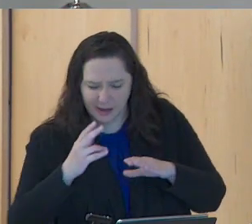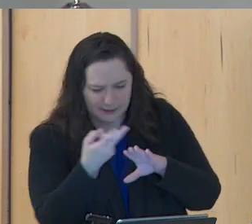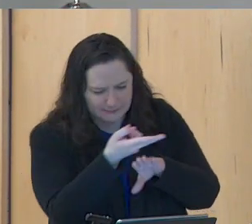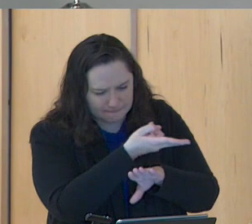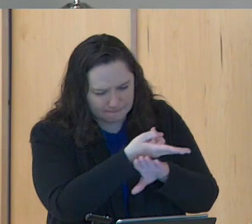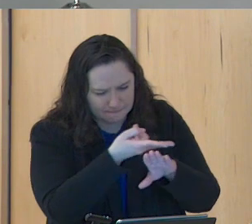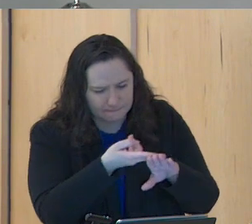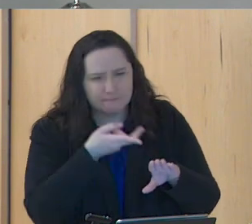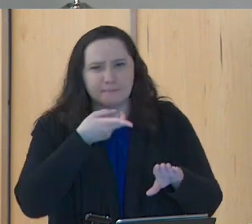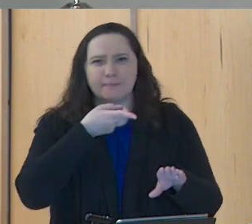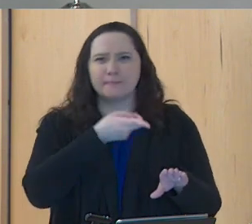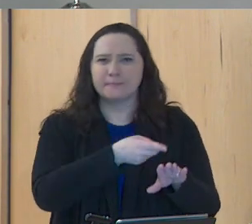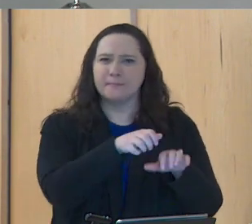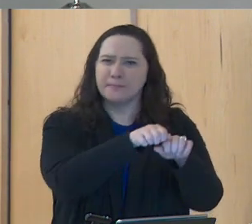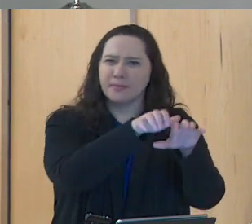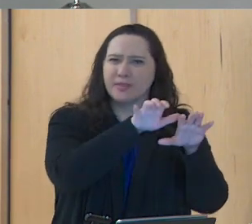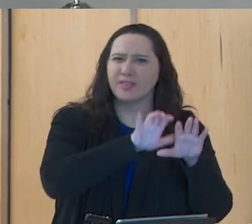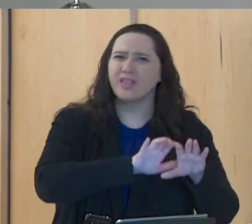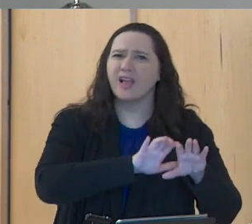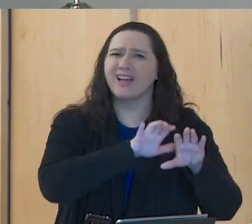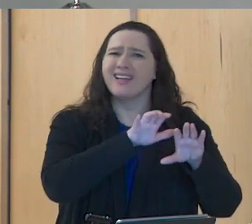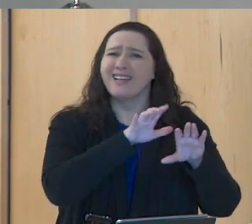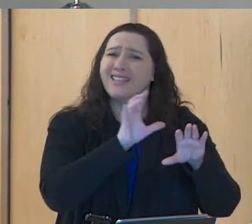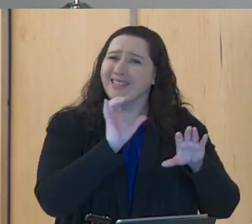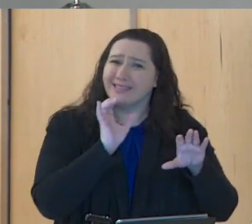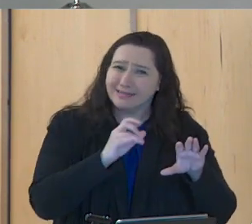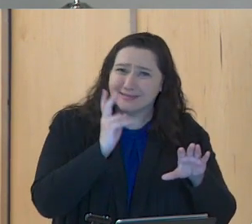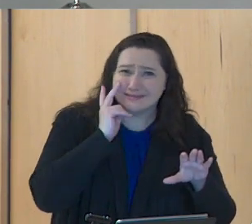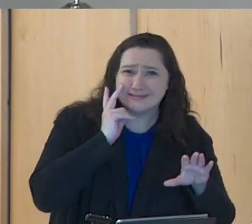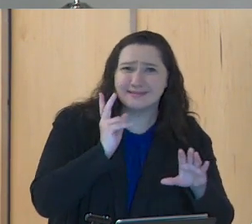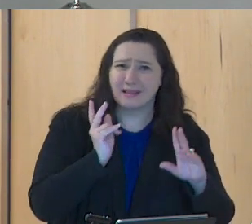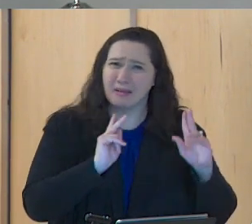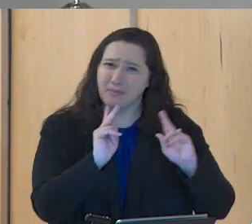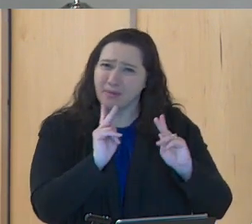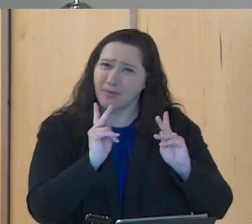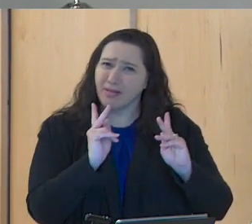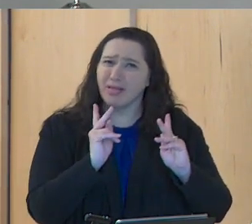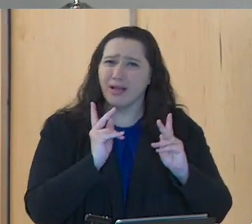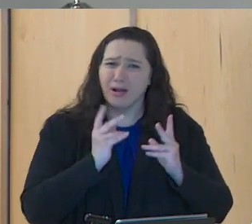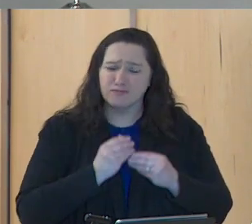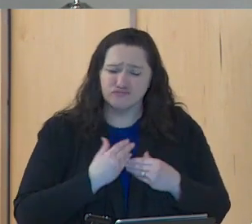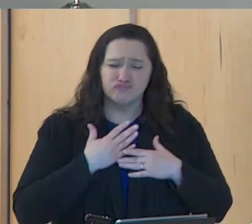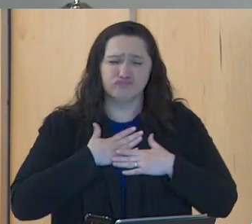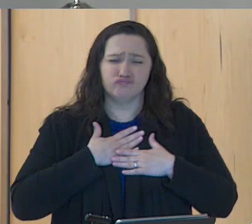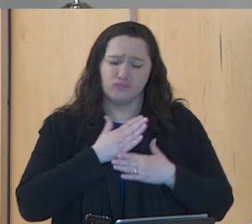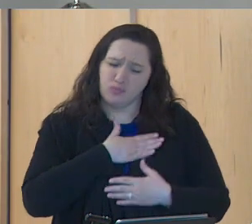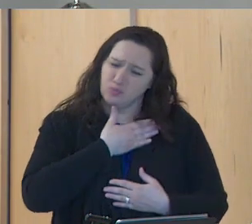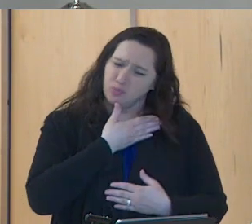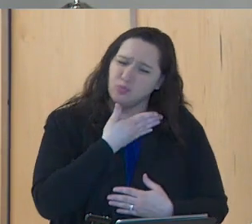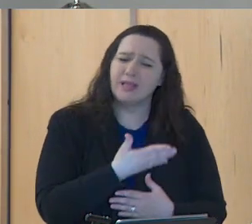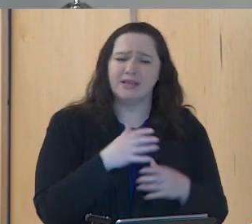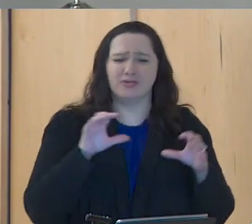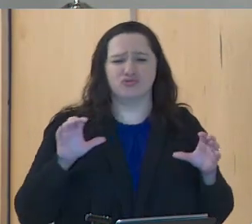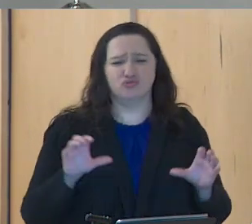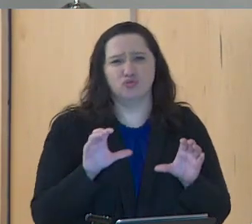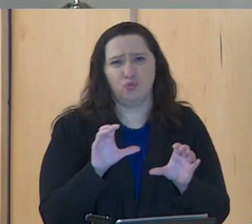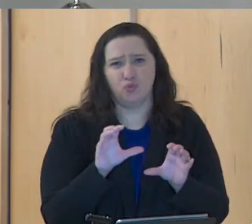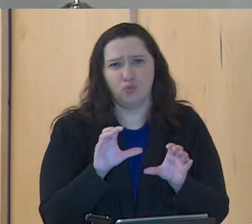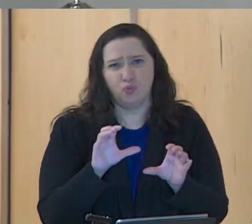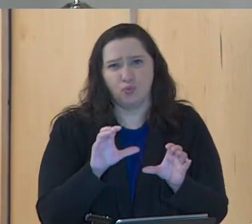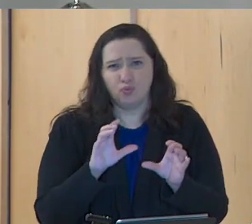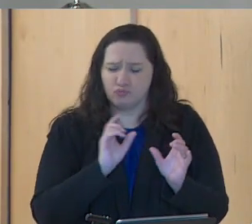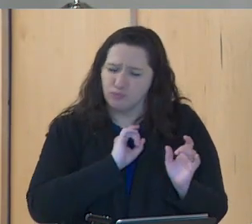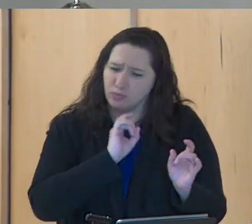people are moved to generosity when they see the generosity that